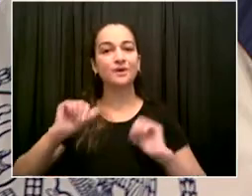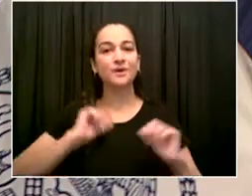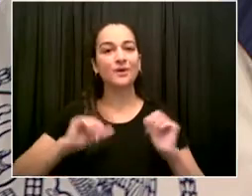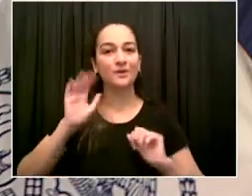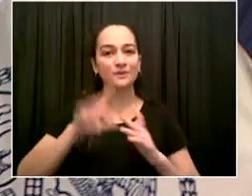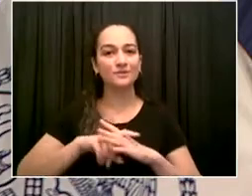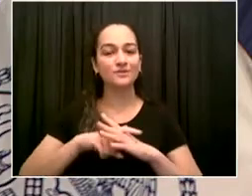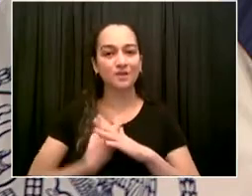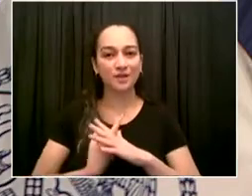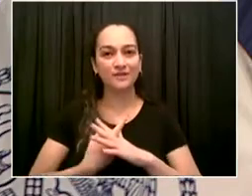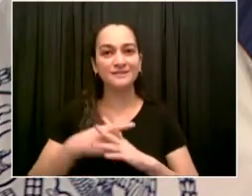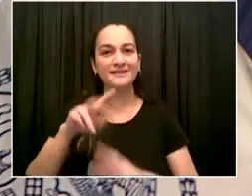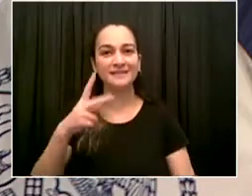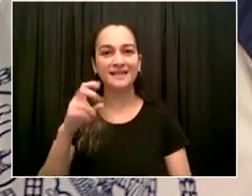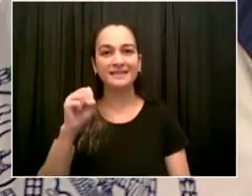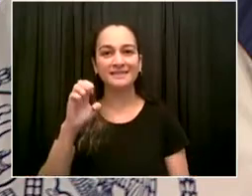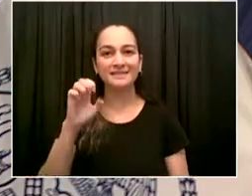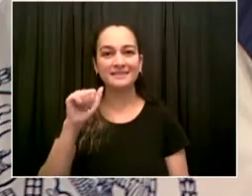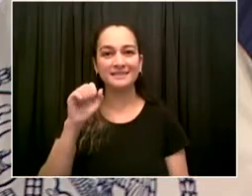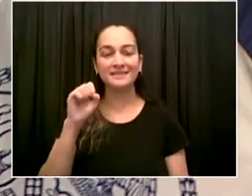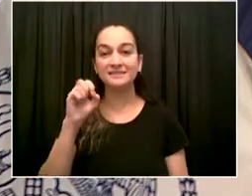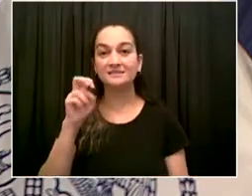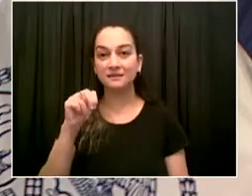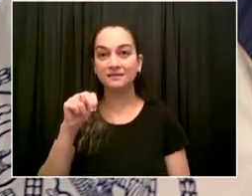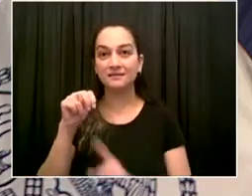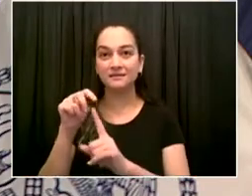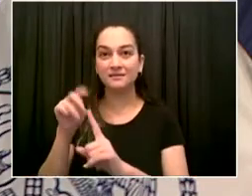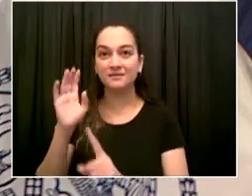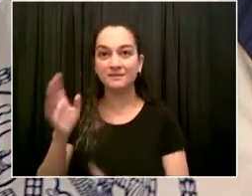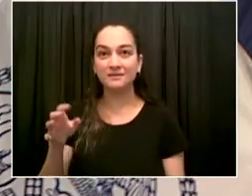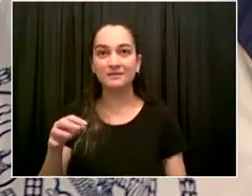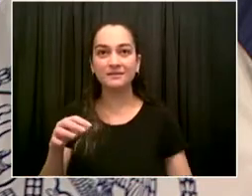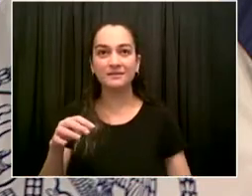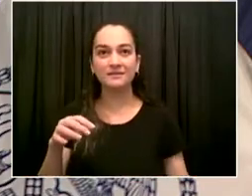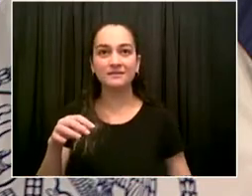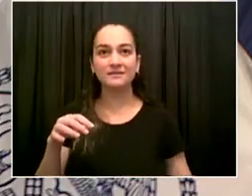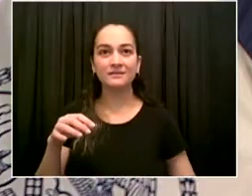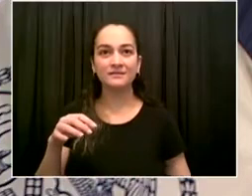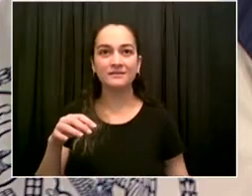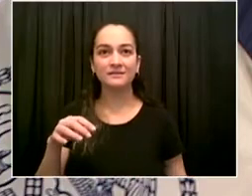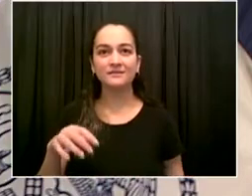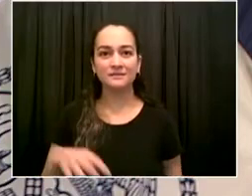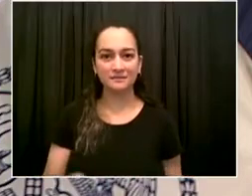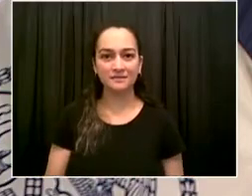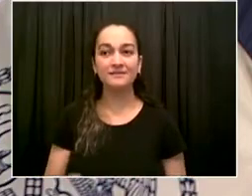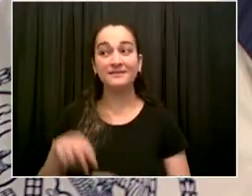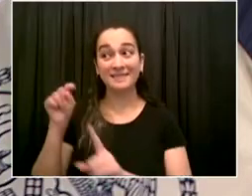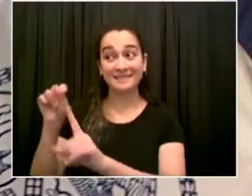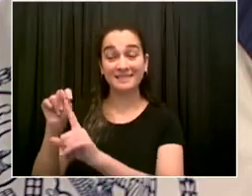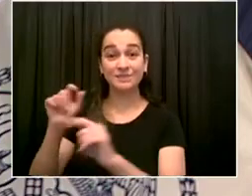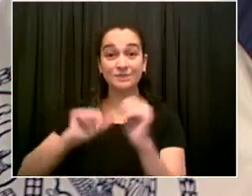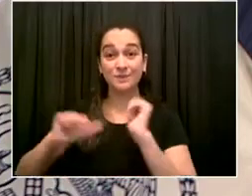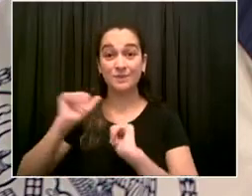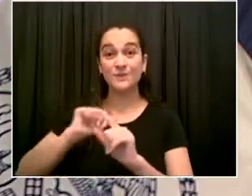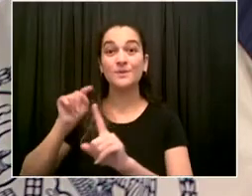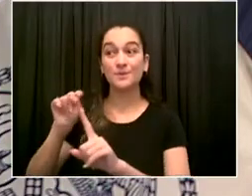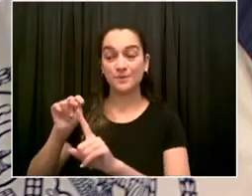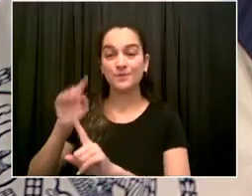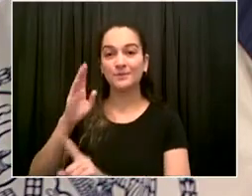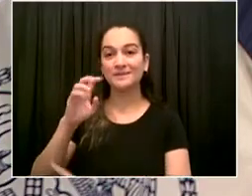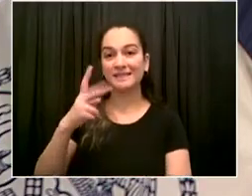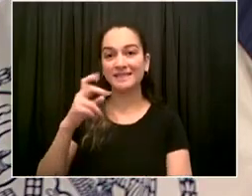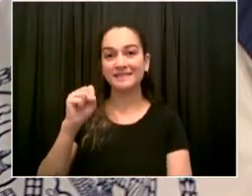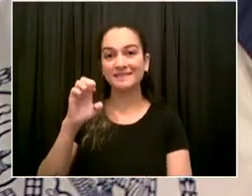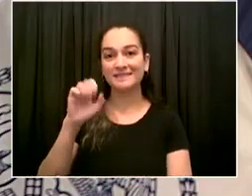devotee, as I am, as Jerlaine is. Of course, you may have guessed by now, we are discussing Awkwafina is Nora from